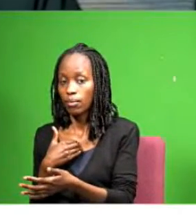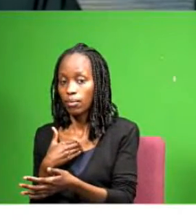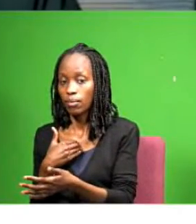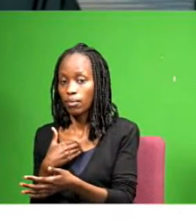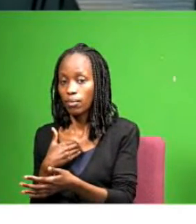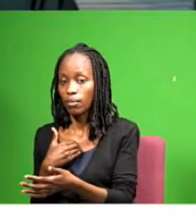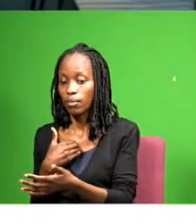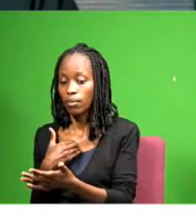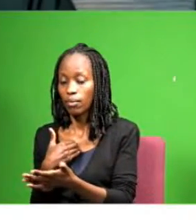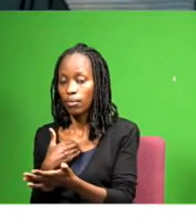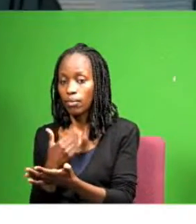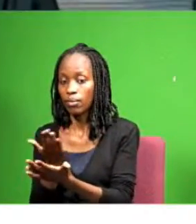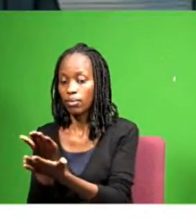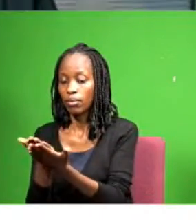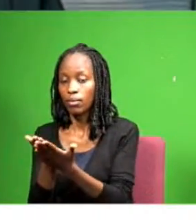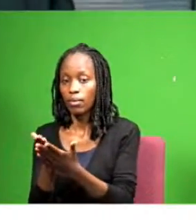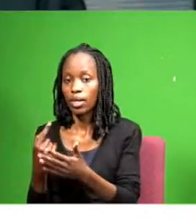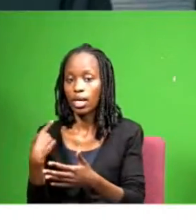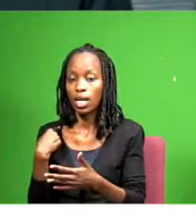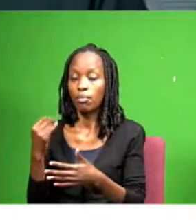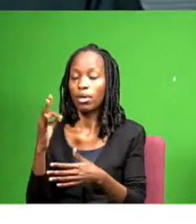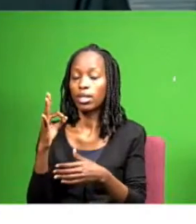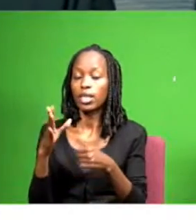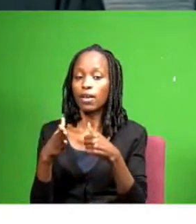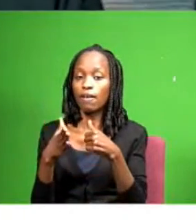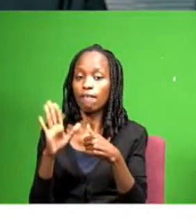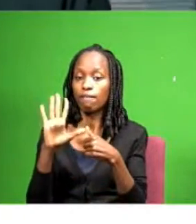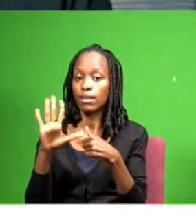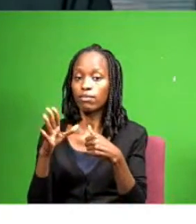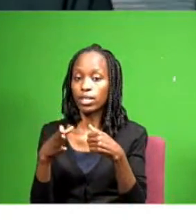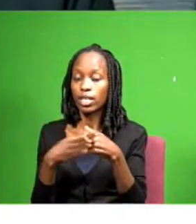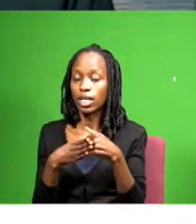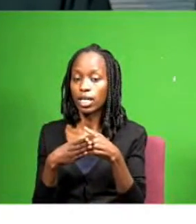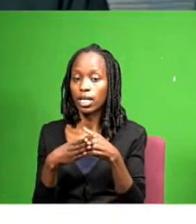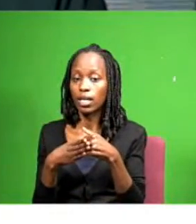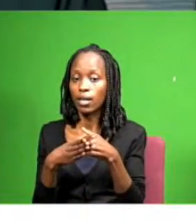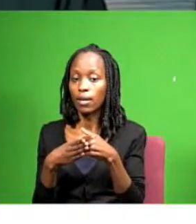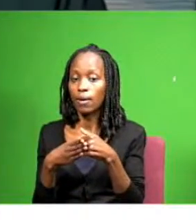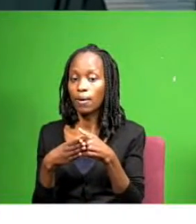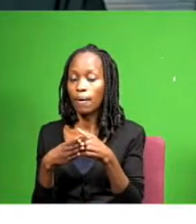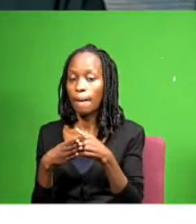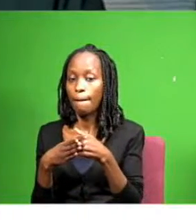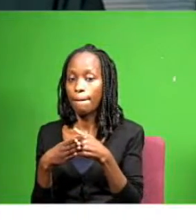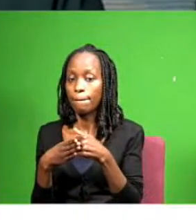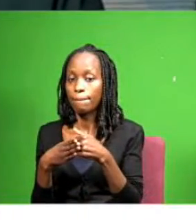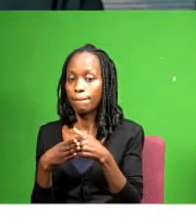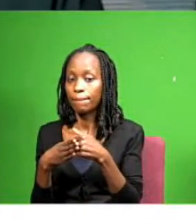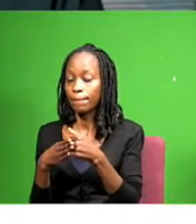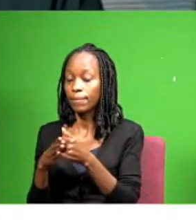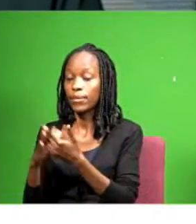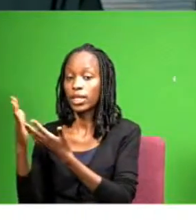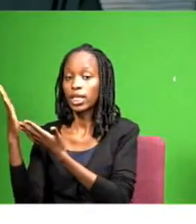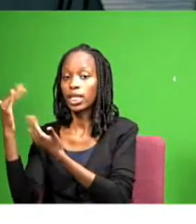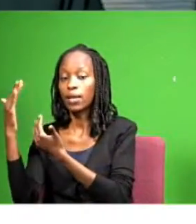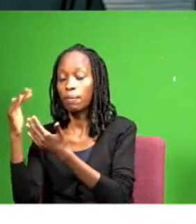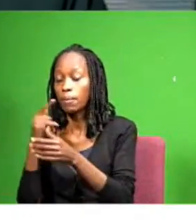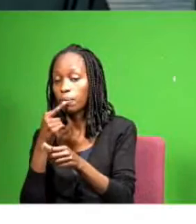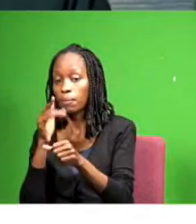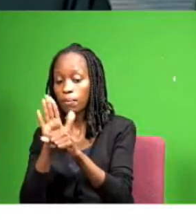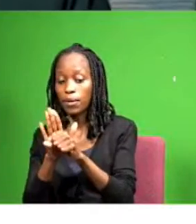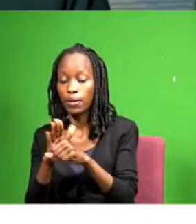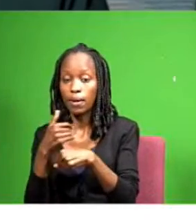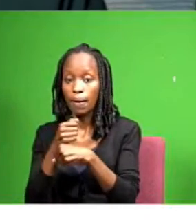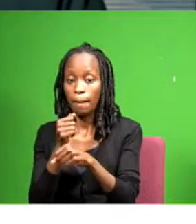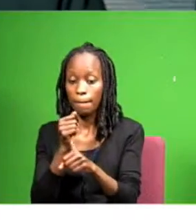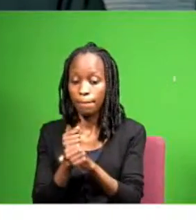civil application number 359. The cornerstone of legitimate expectation is a promise made to